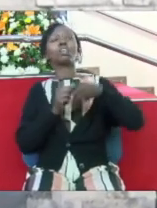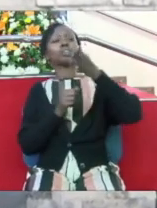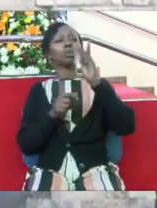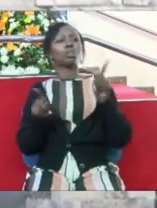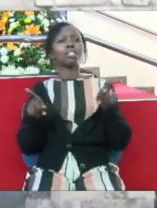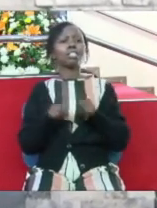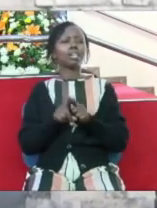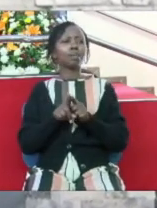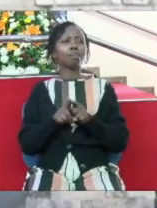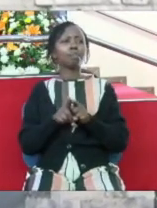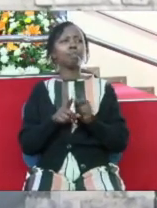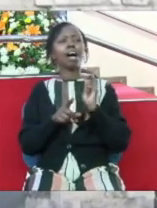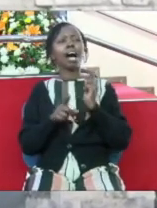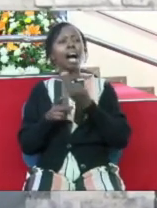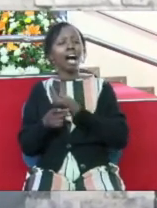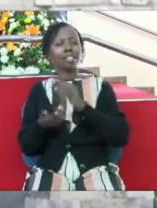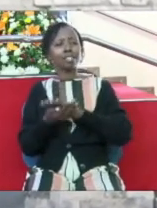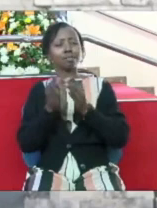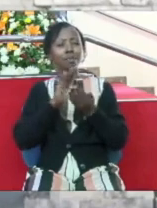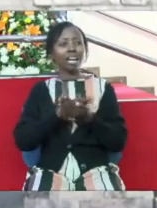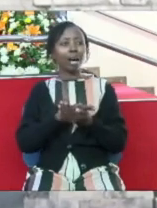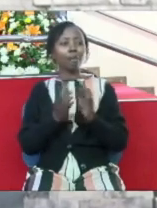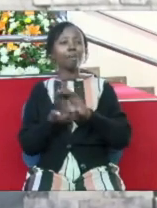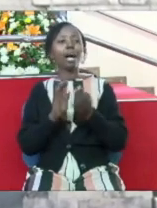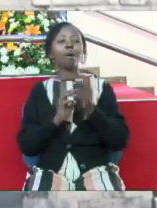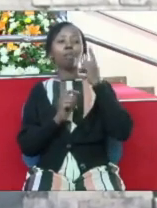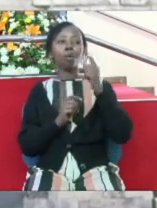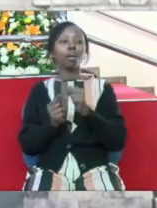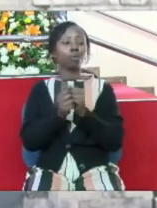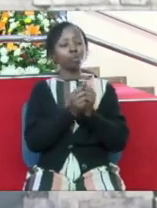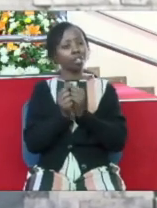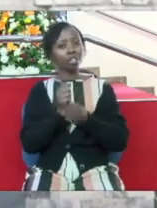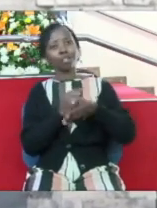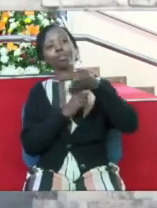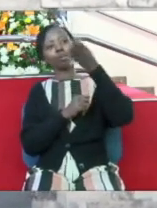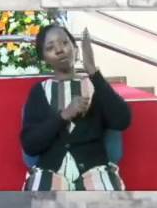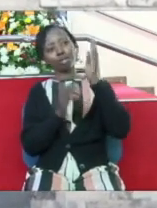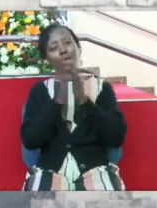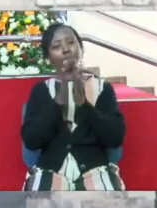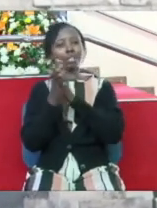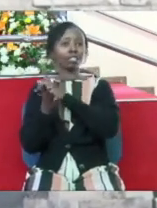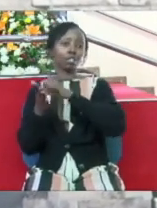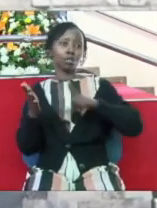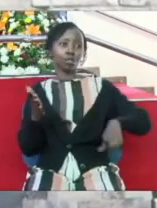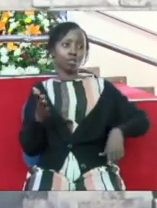Until he has been formed inside of us. Ili ajitengeneze ndani yetu. Praise the name of the Lord. Amen. The Bible talks of the same